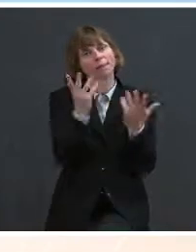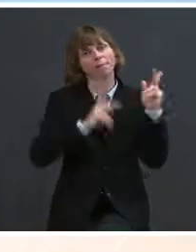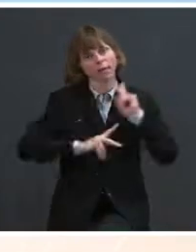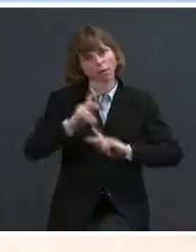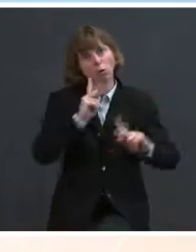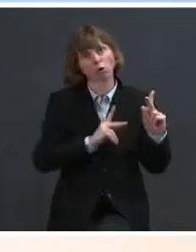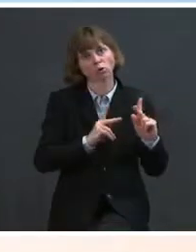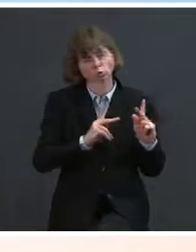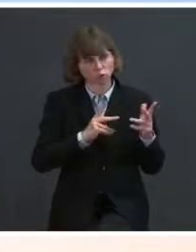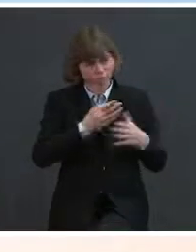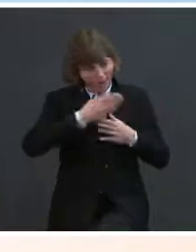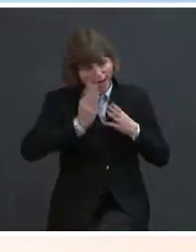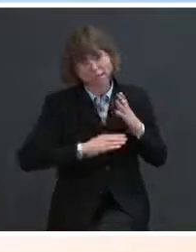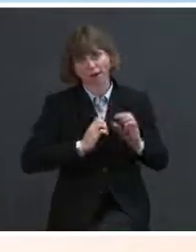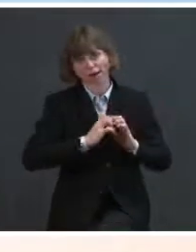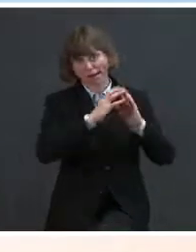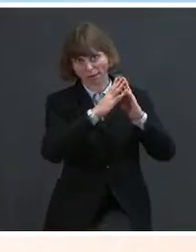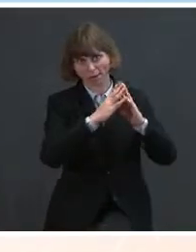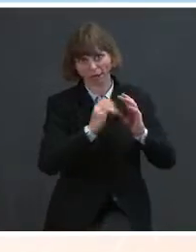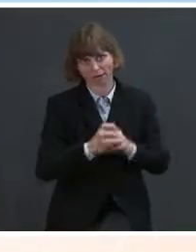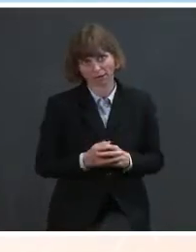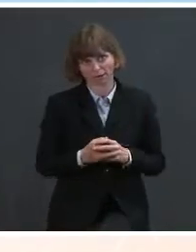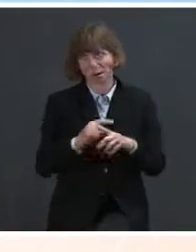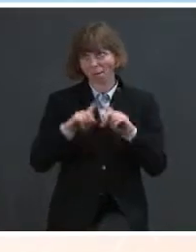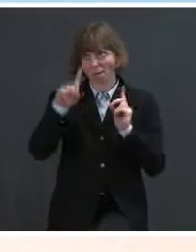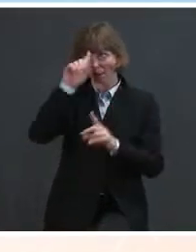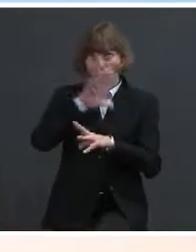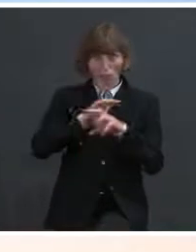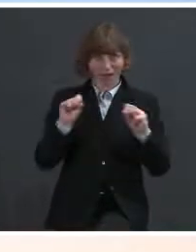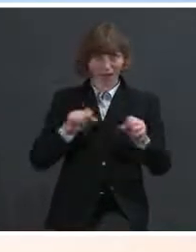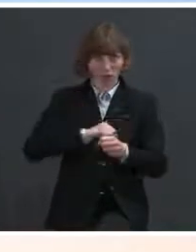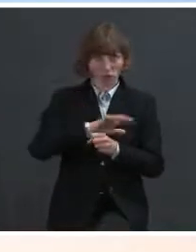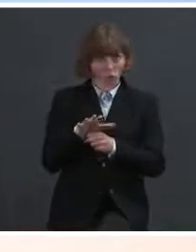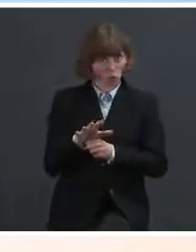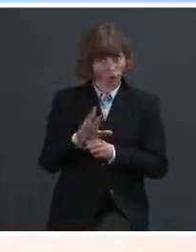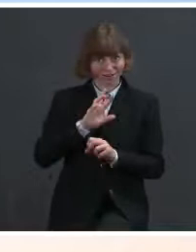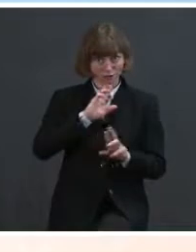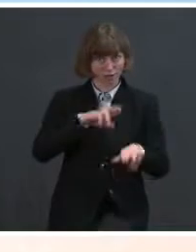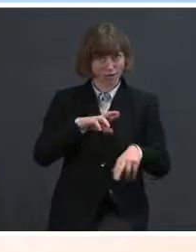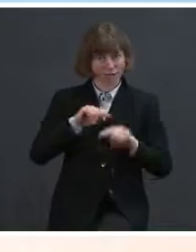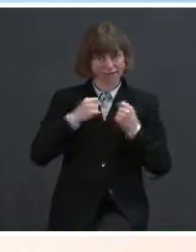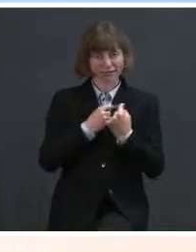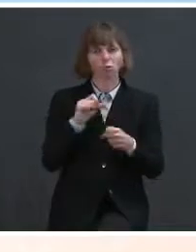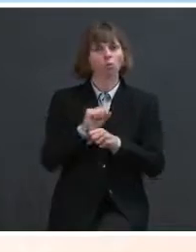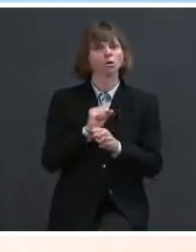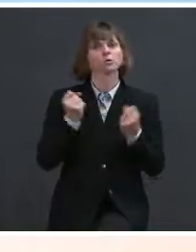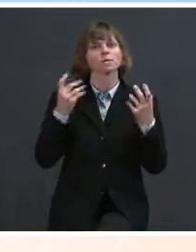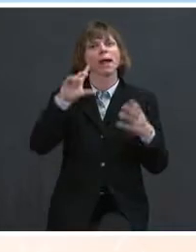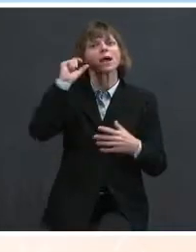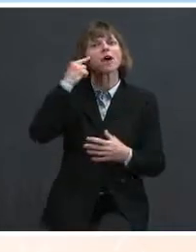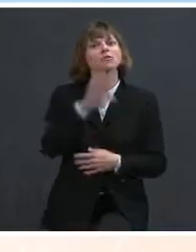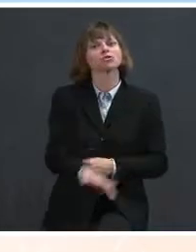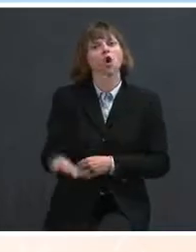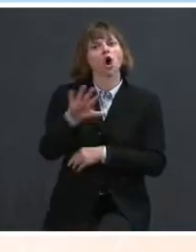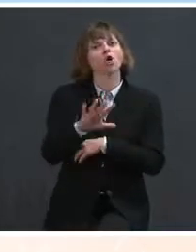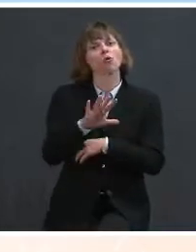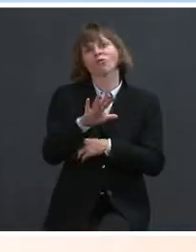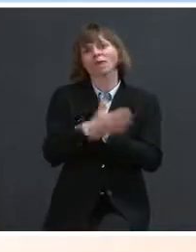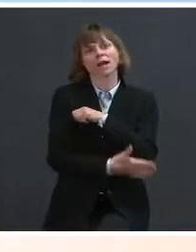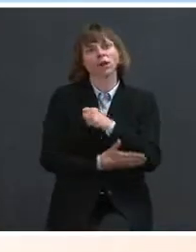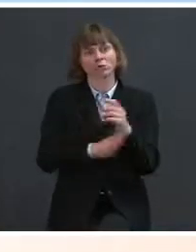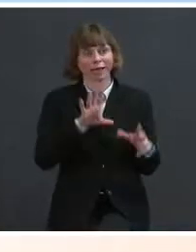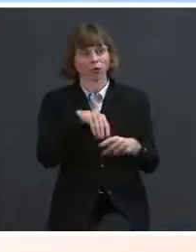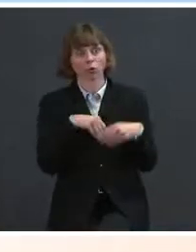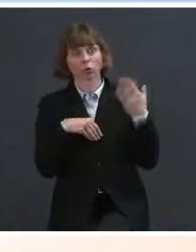implemented. But the president and our COVID response team works with governors across the country, including Governor Cuomo,